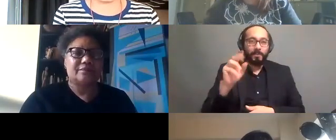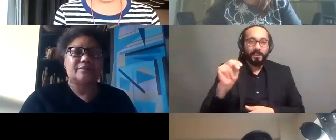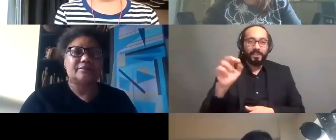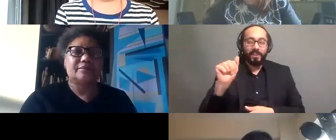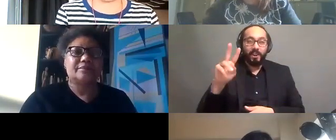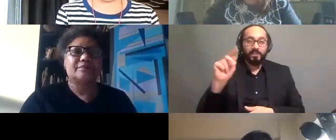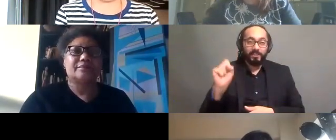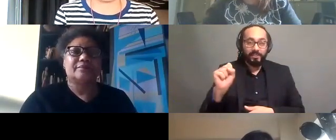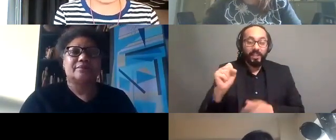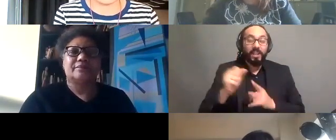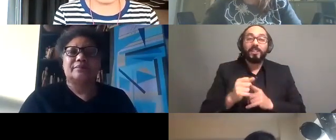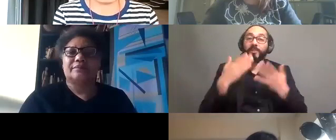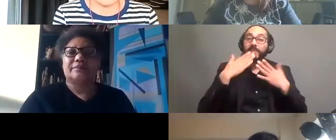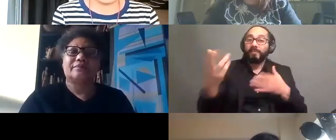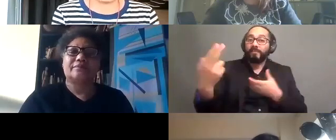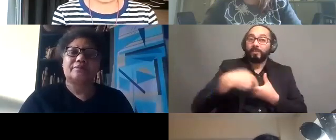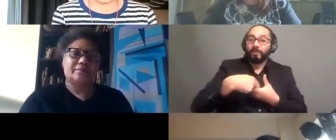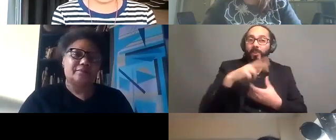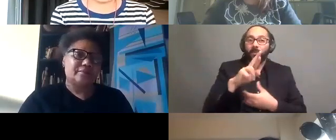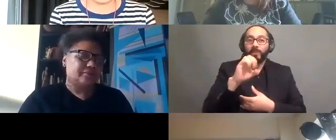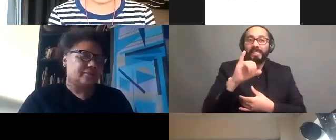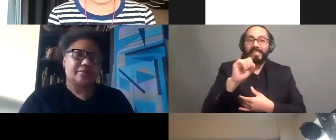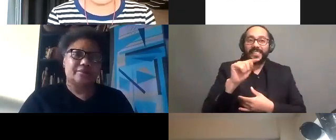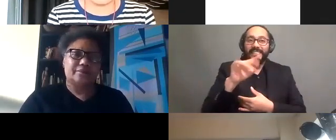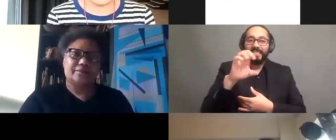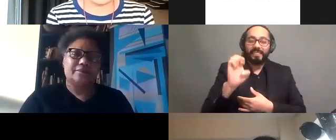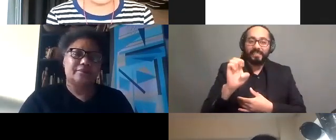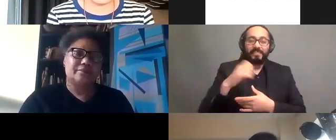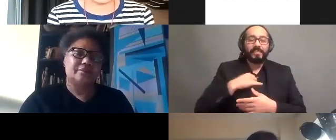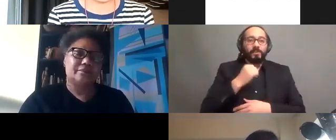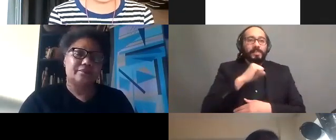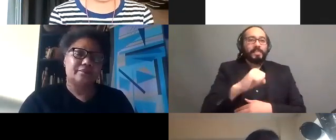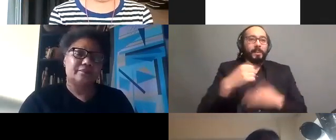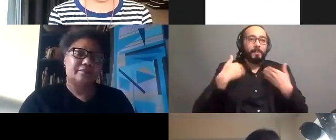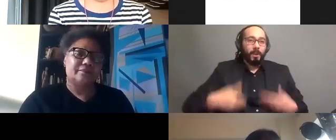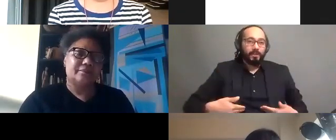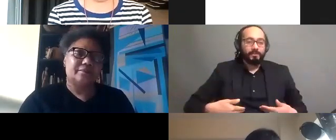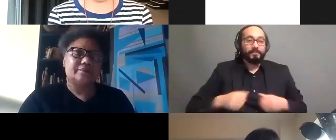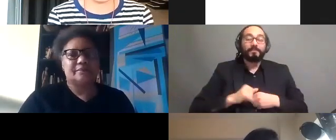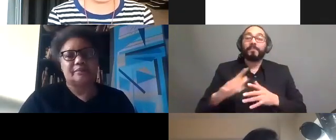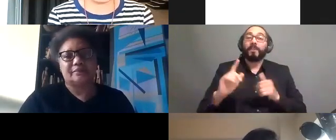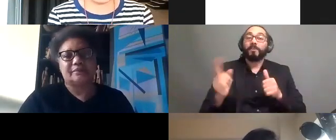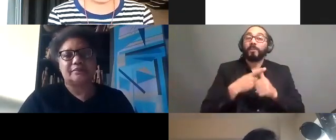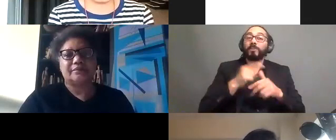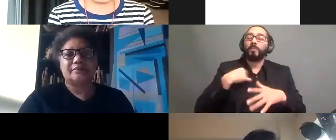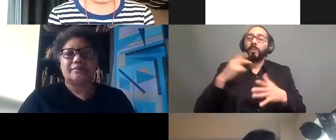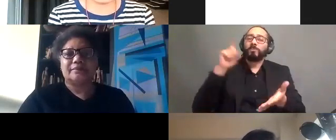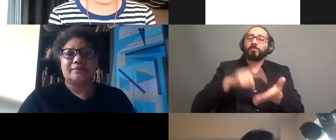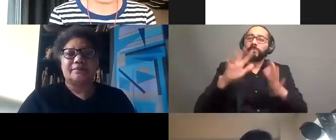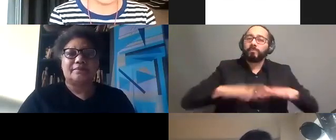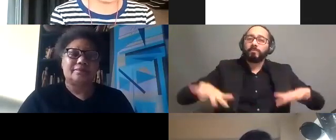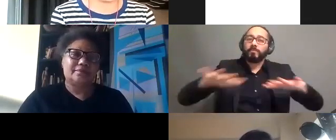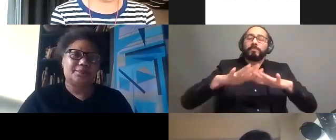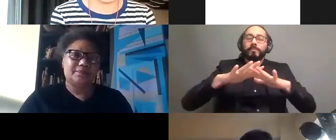Intersections of Self and Health panel. Workman Arts would like to acknowledge the Indigenous land on which we are presently located.